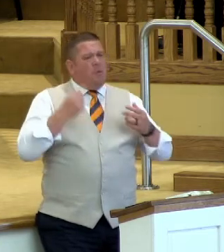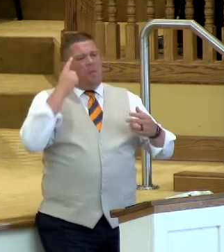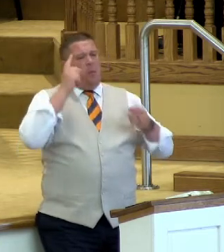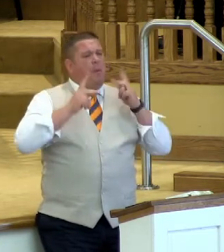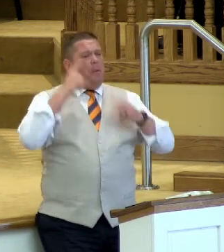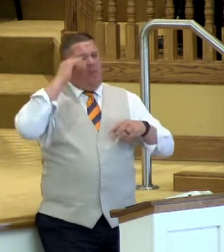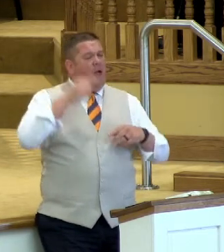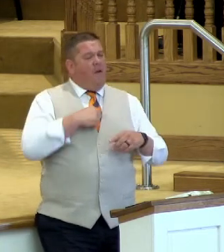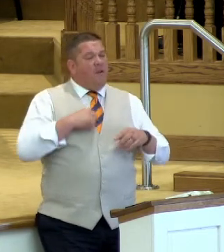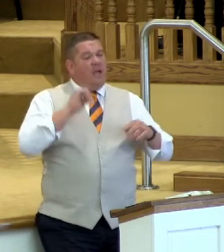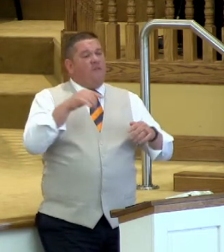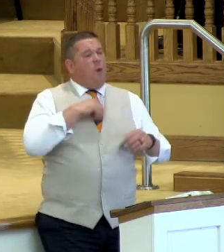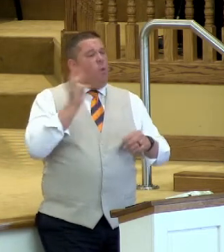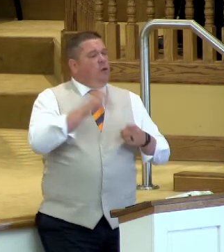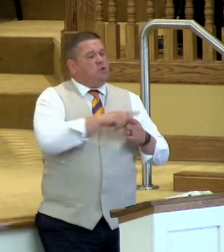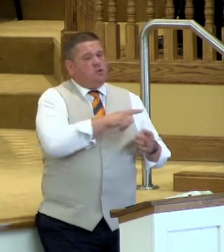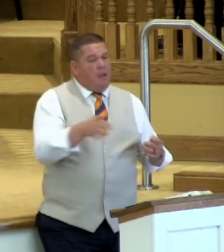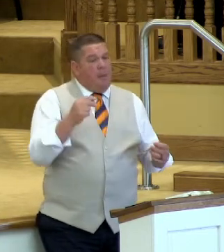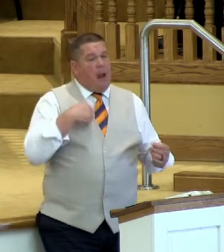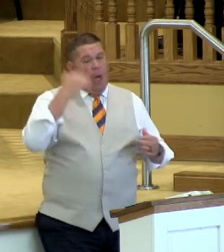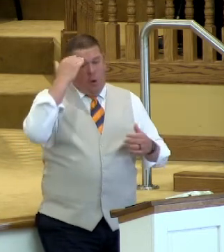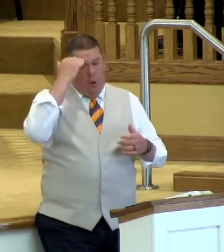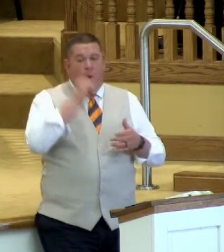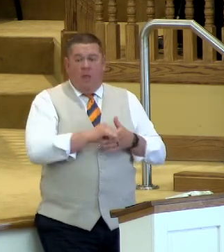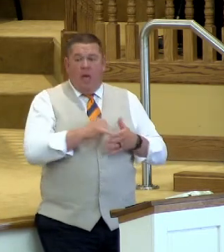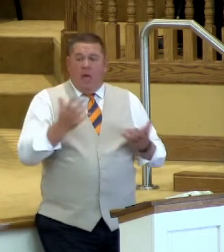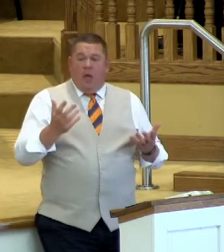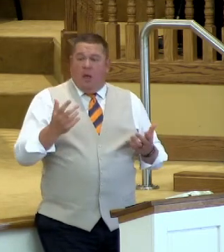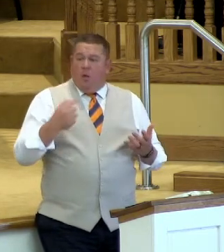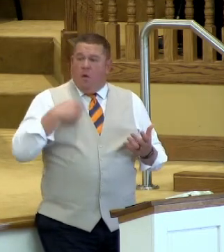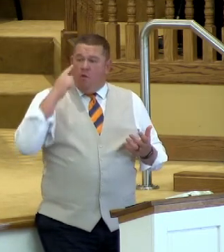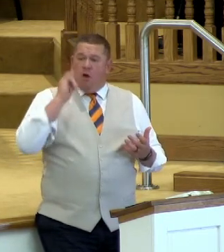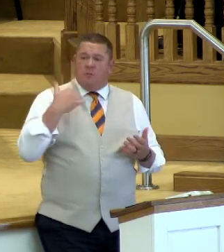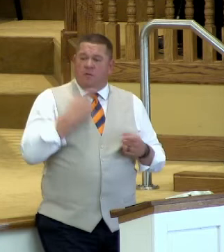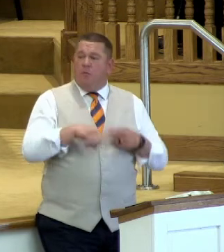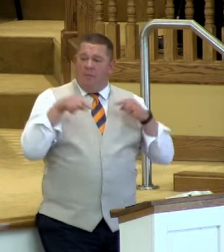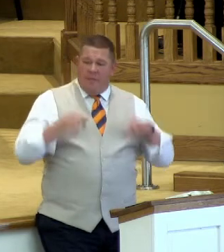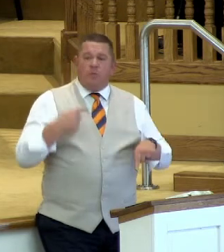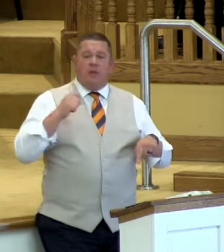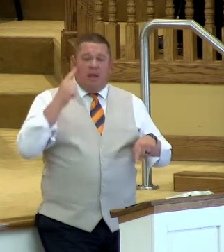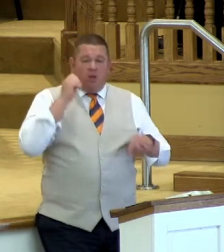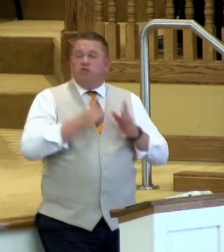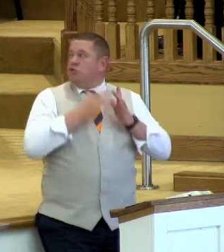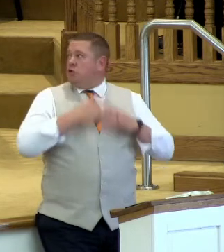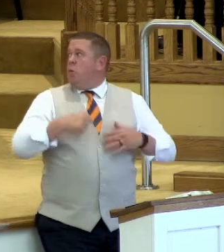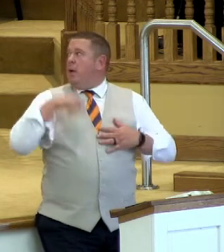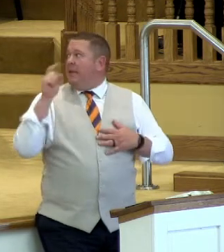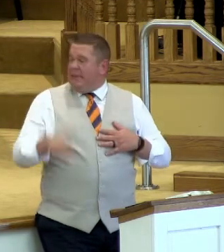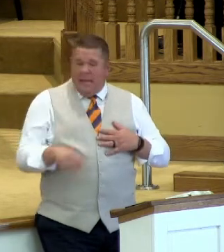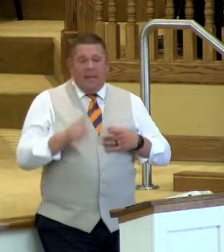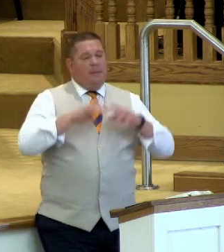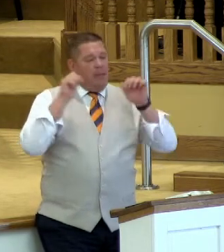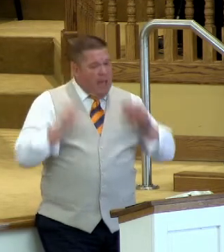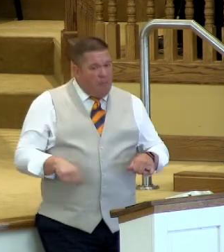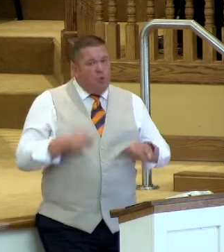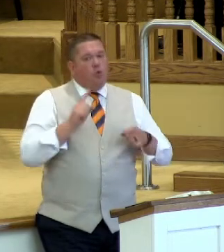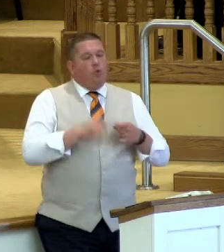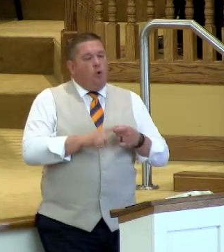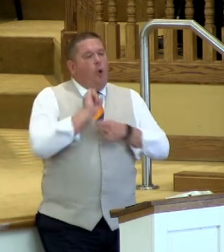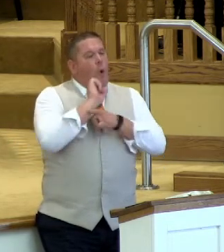people will think of us if we witness to people. And I know you've heard this so many times, but this is what we need to hear as Christians. And we need to be able